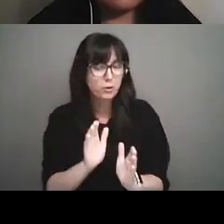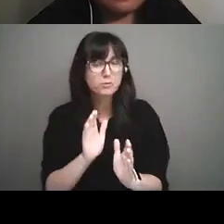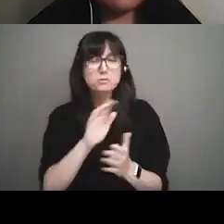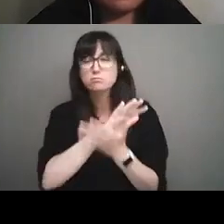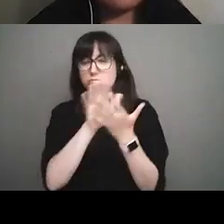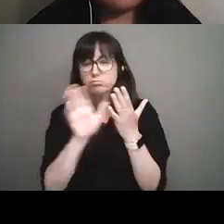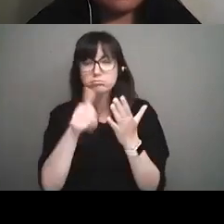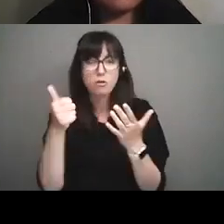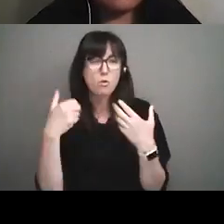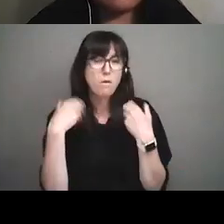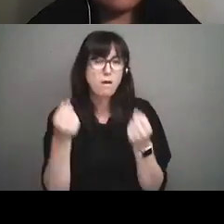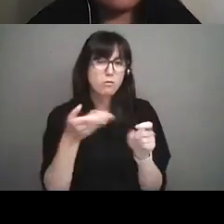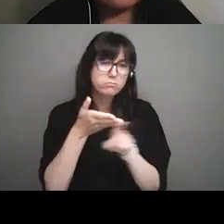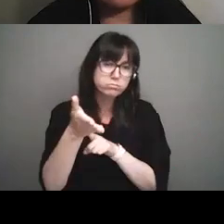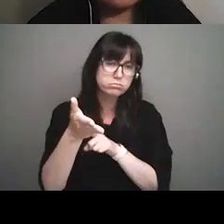professionals.